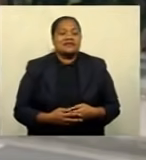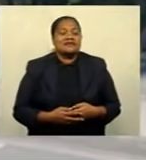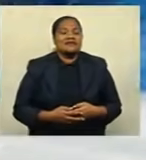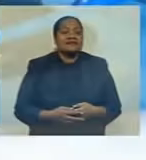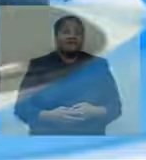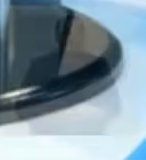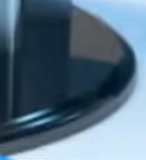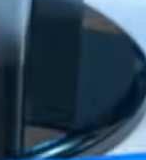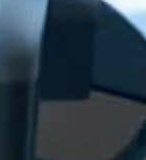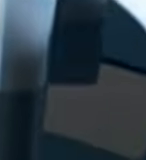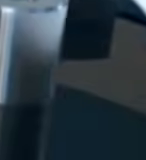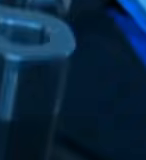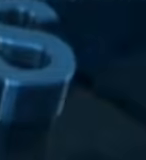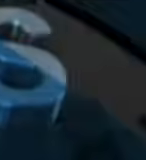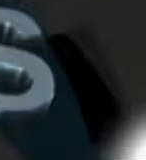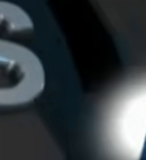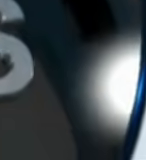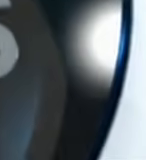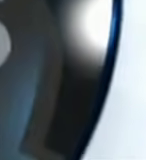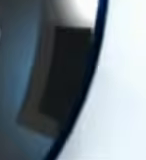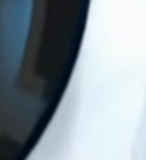News.